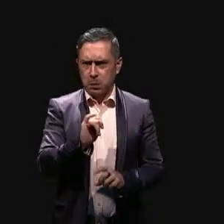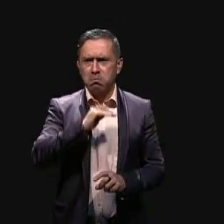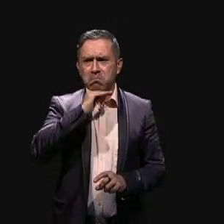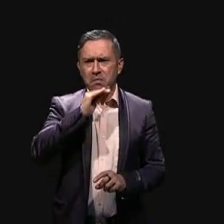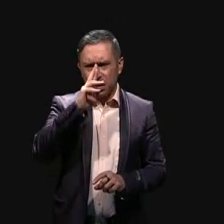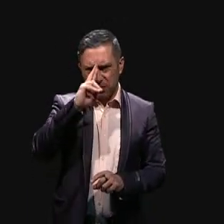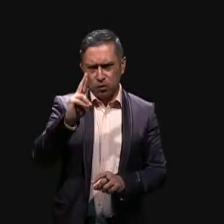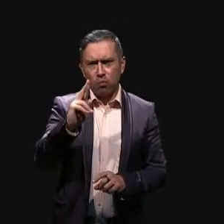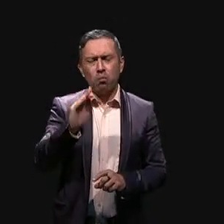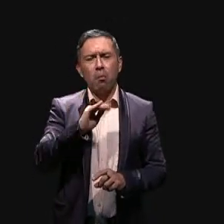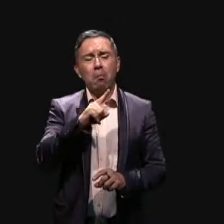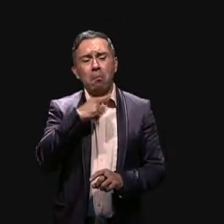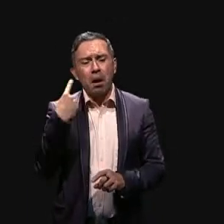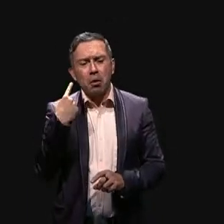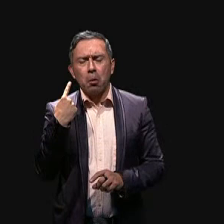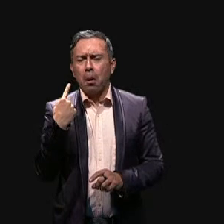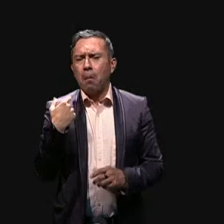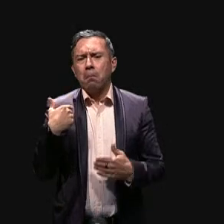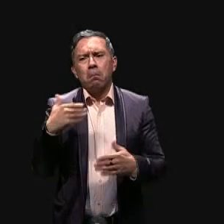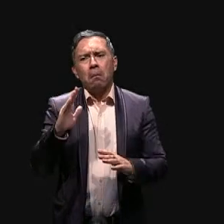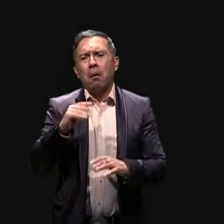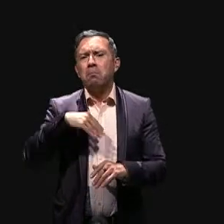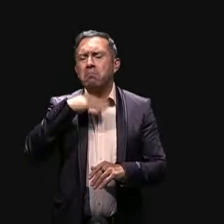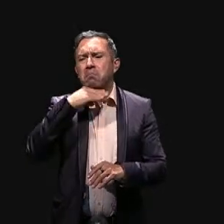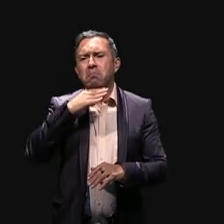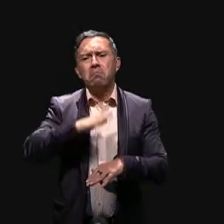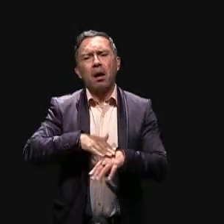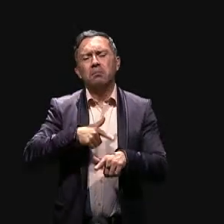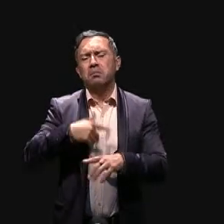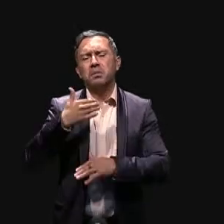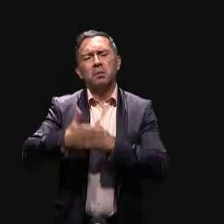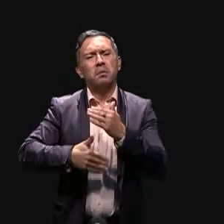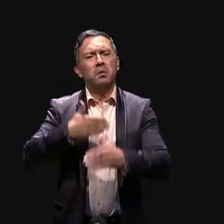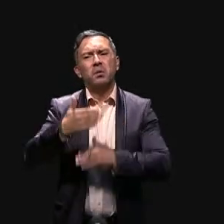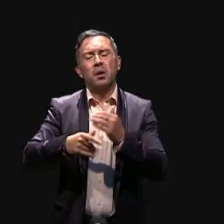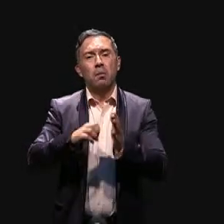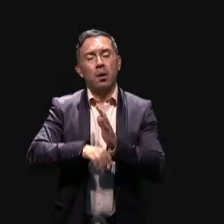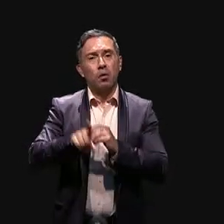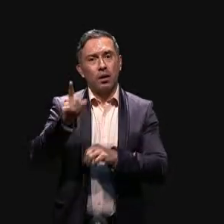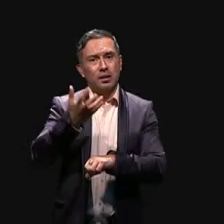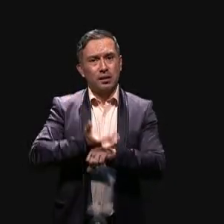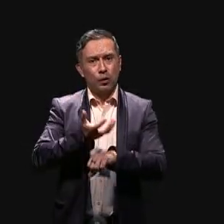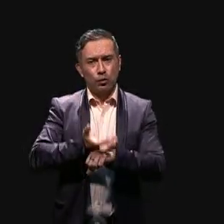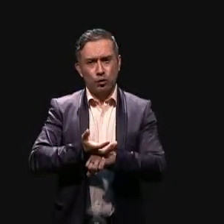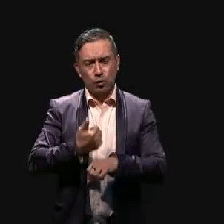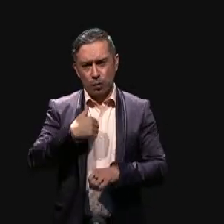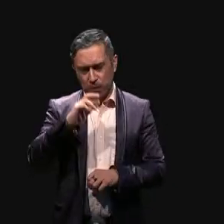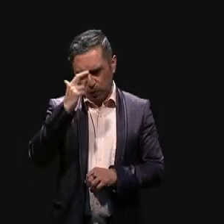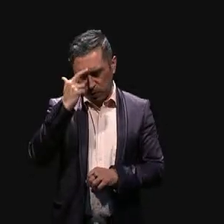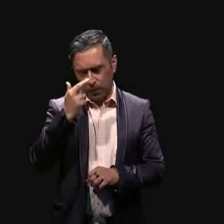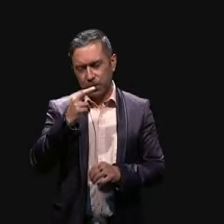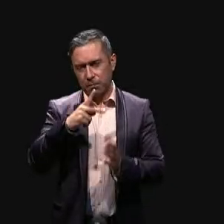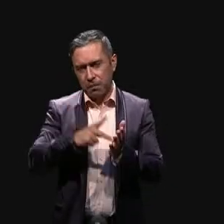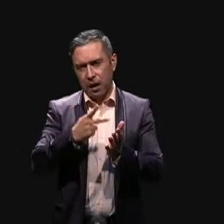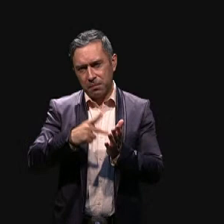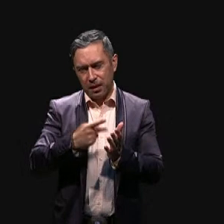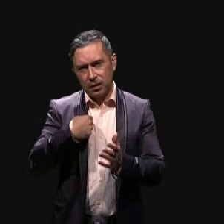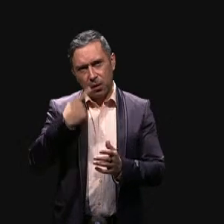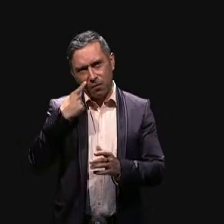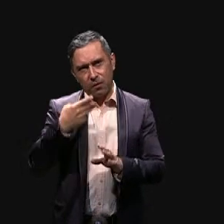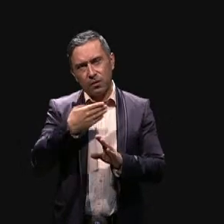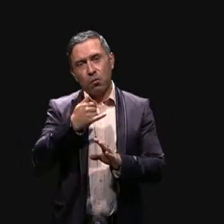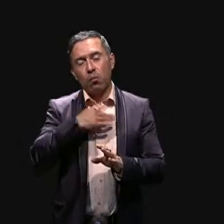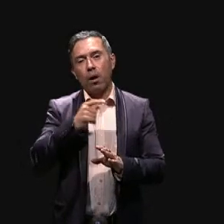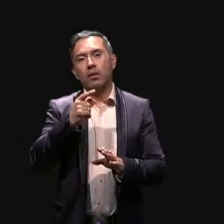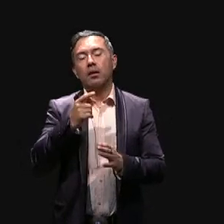United States, the thing that I come back to over and over again to give myself some hope in these rather dire times is